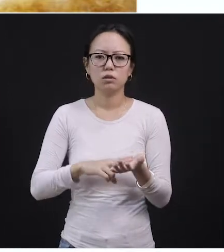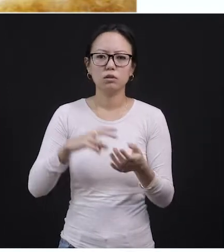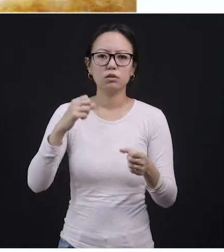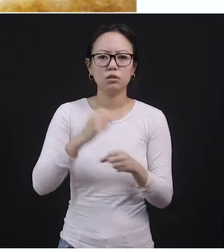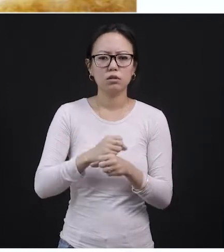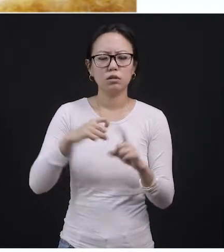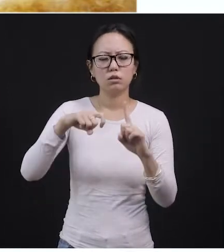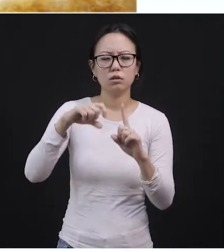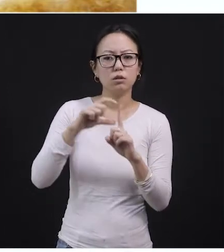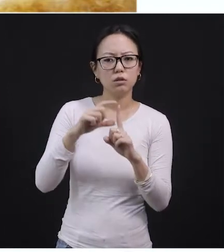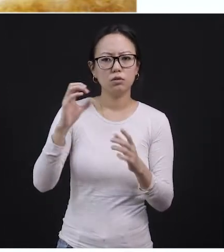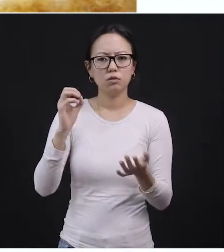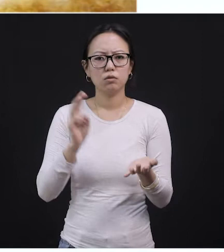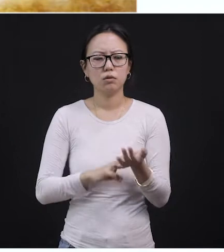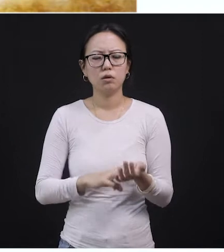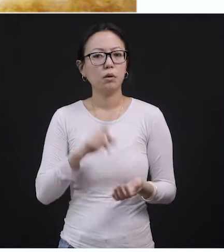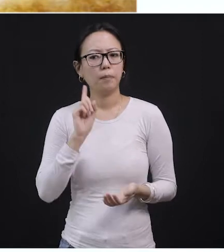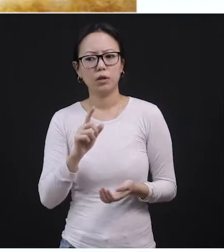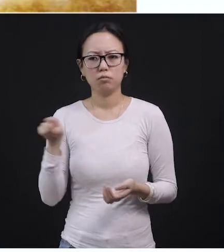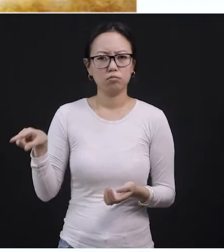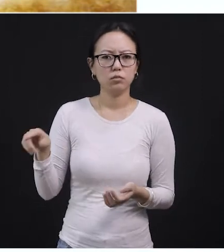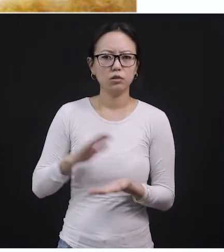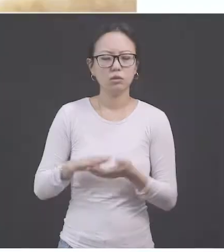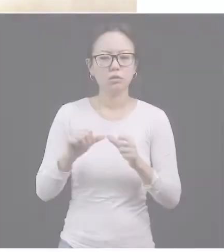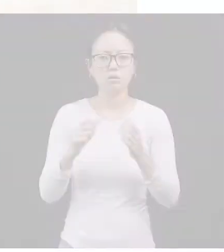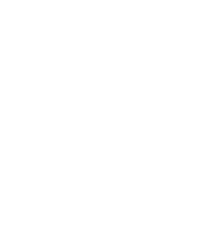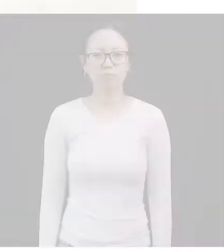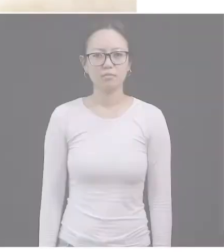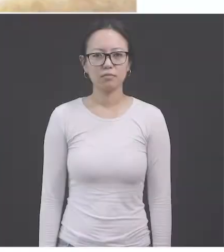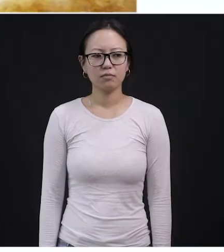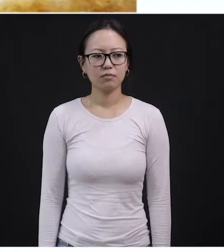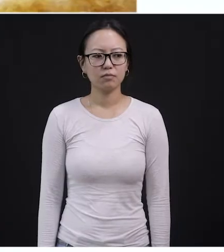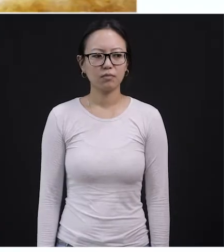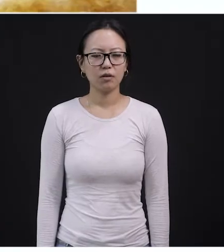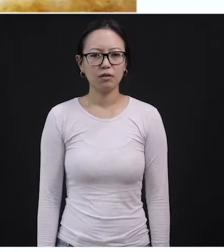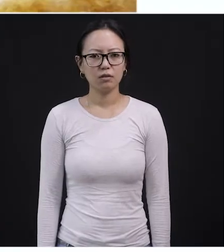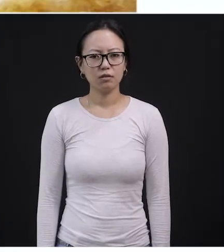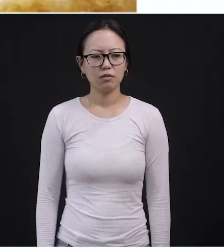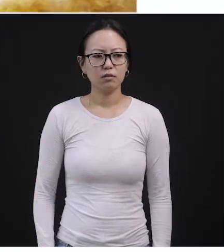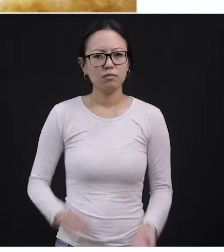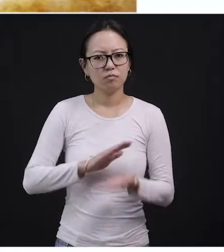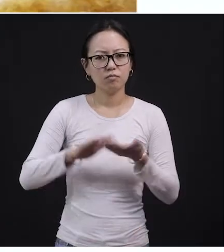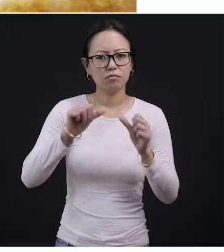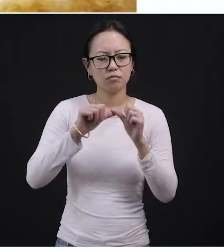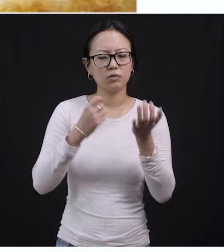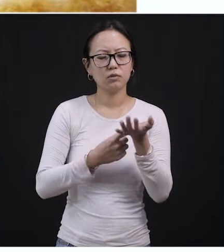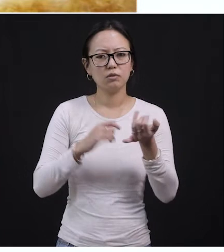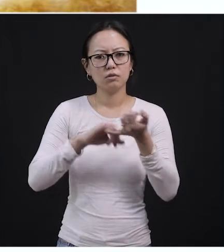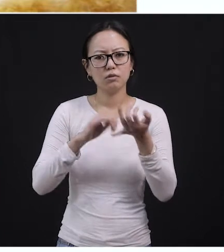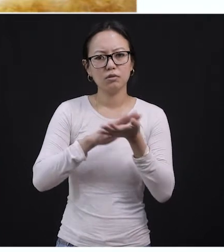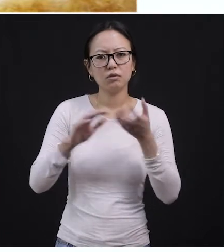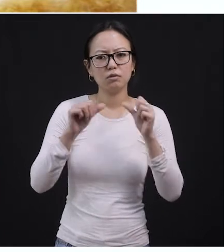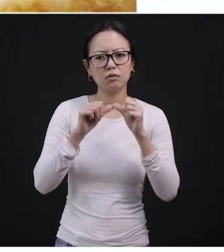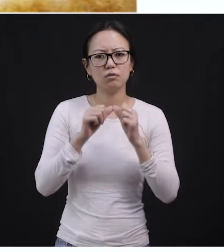with this Chalukyas and the Pallavas, all right? Now, Harsha had occupied